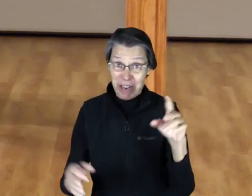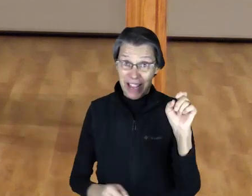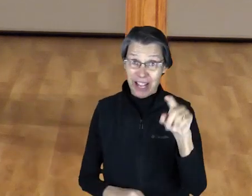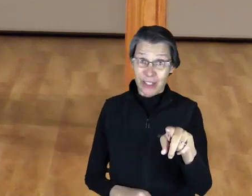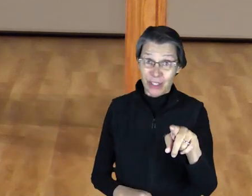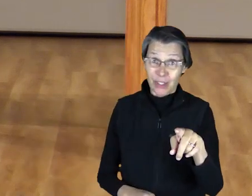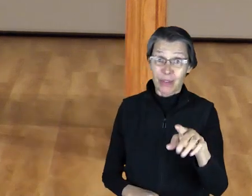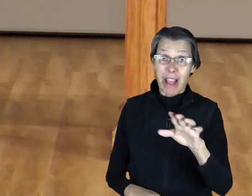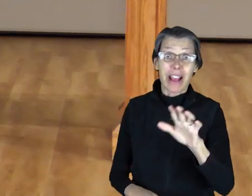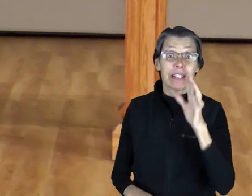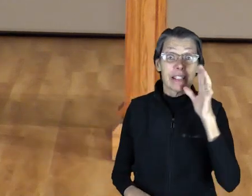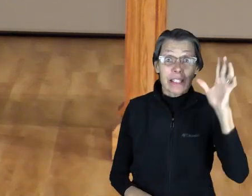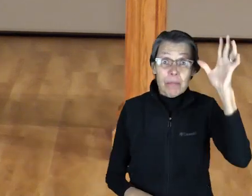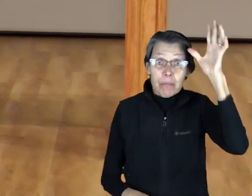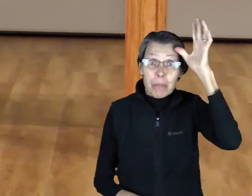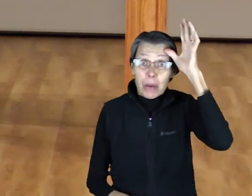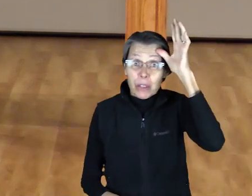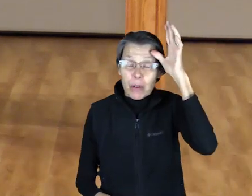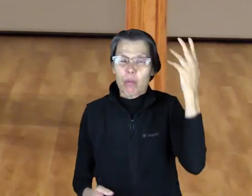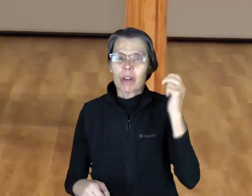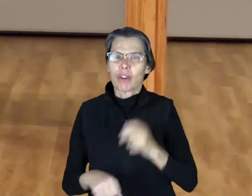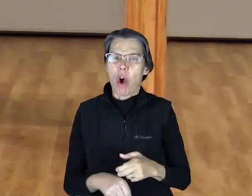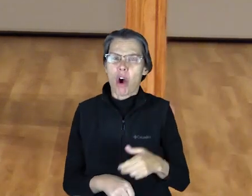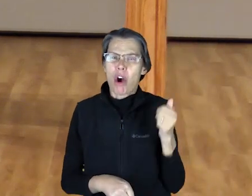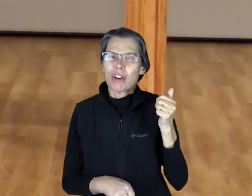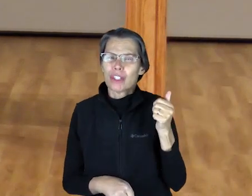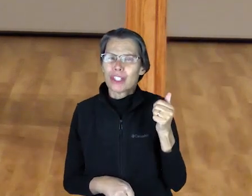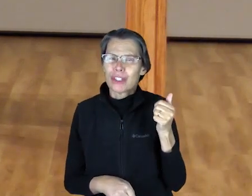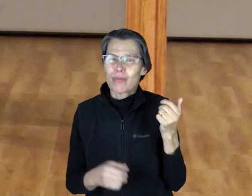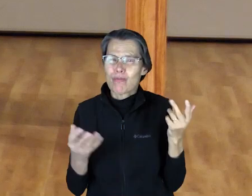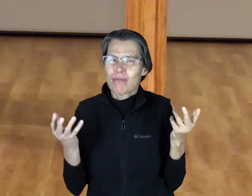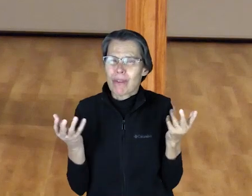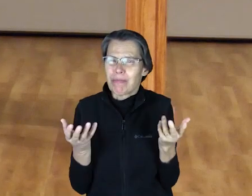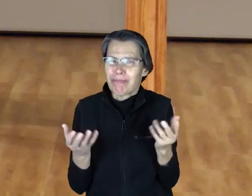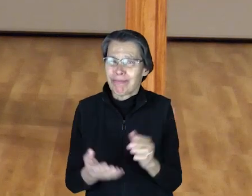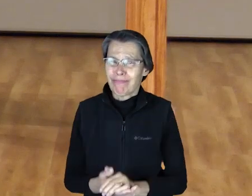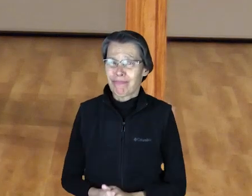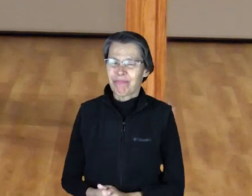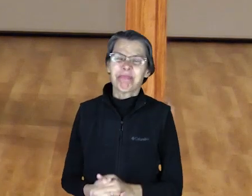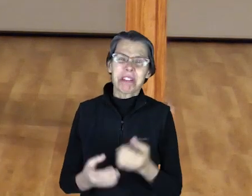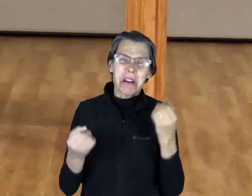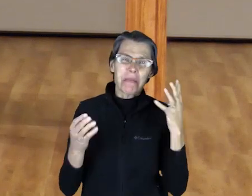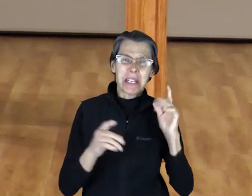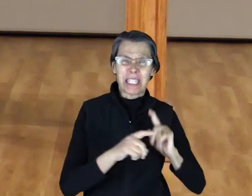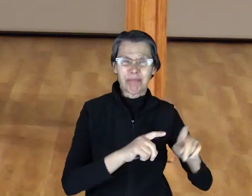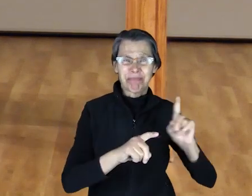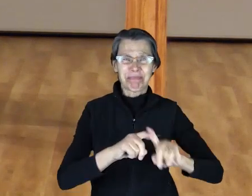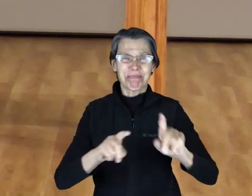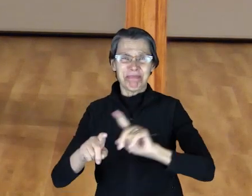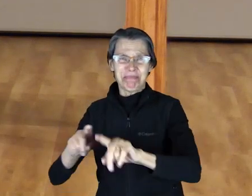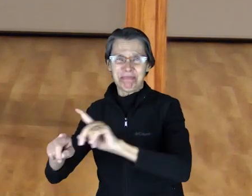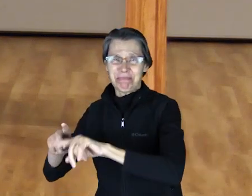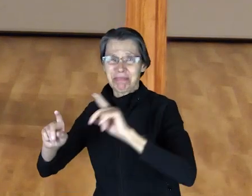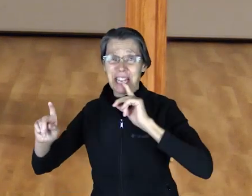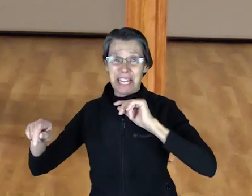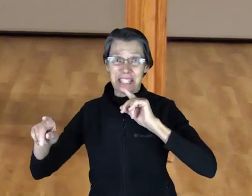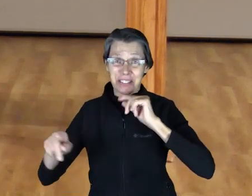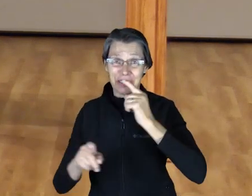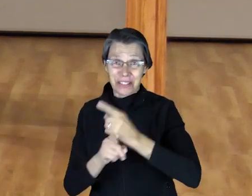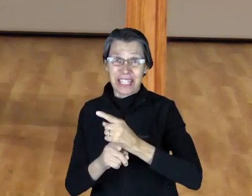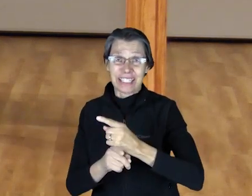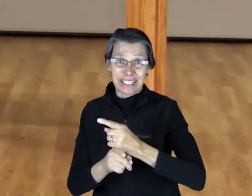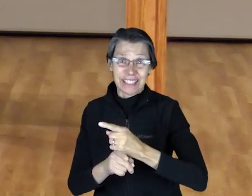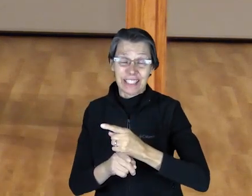There may be as many different answers to that as there are sets of parents, but I want to focus on a theme that I